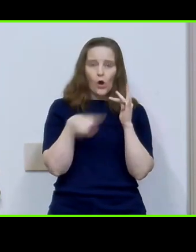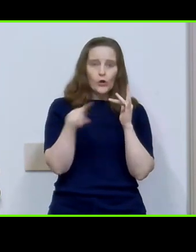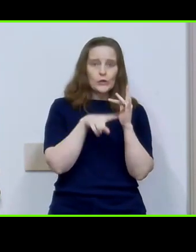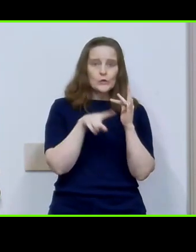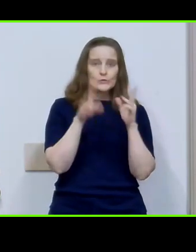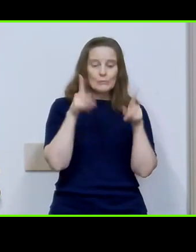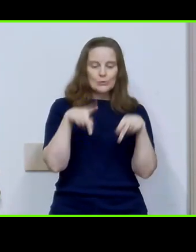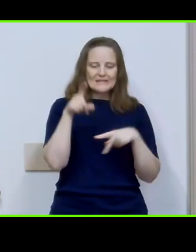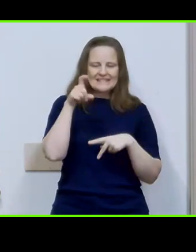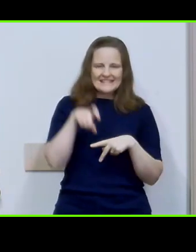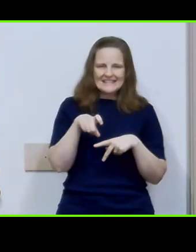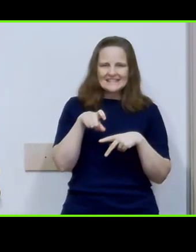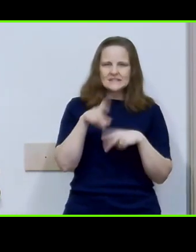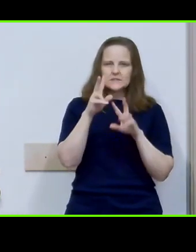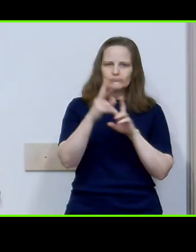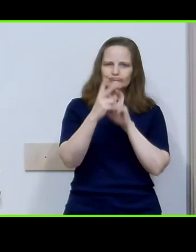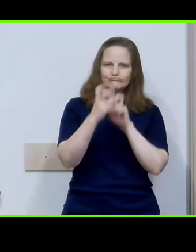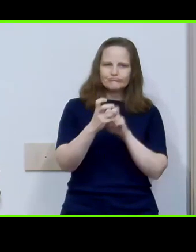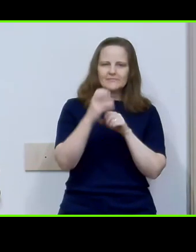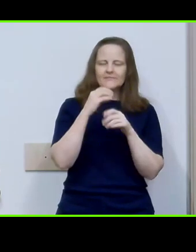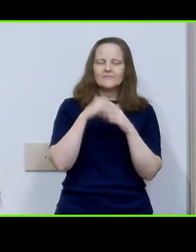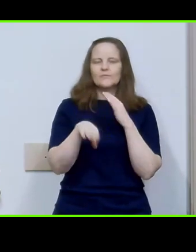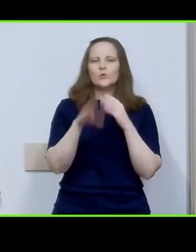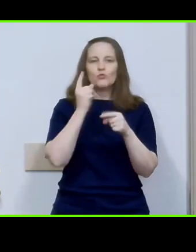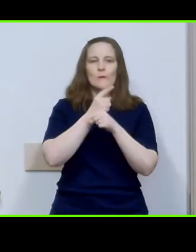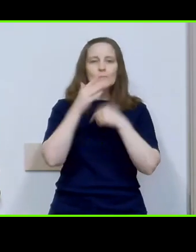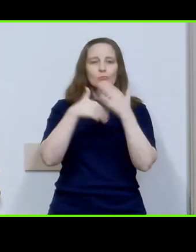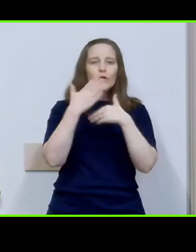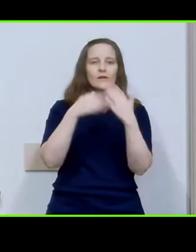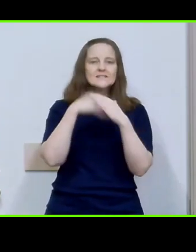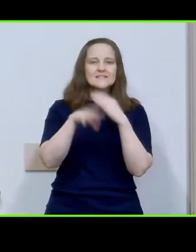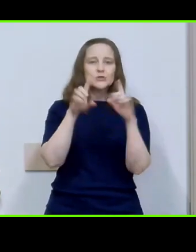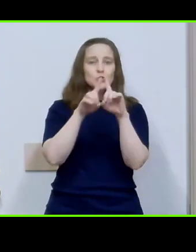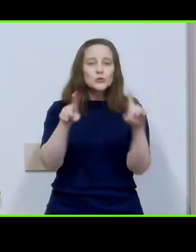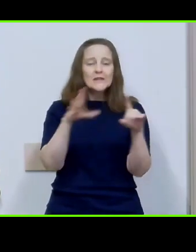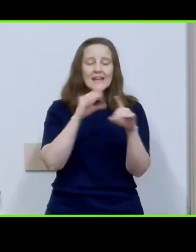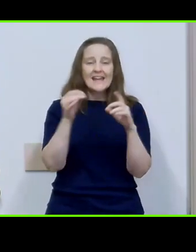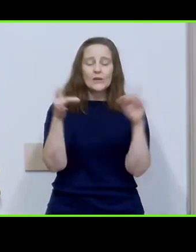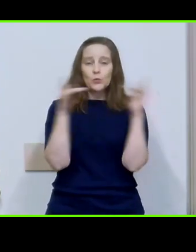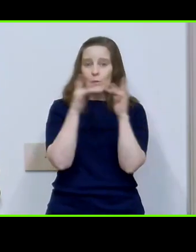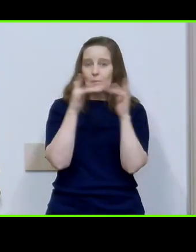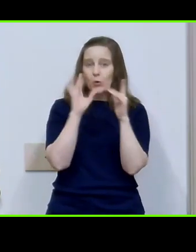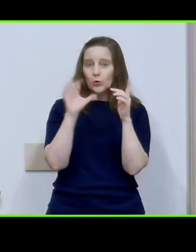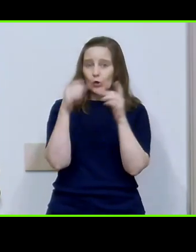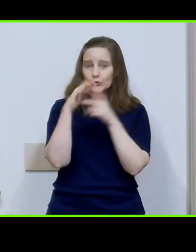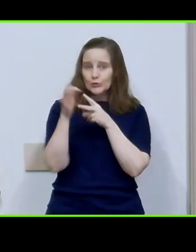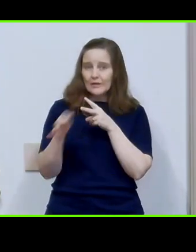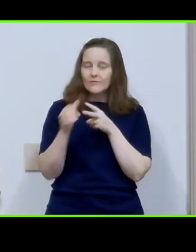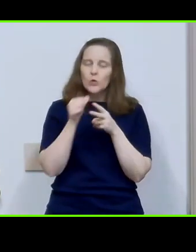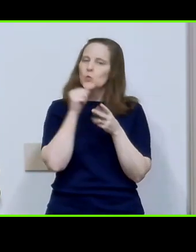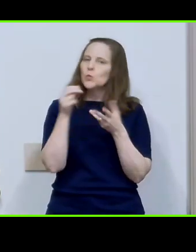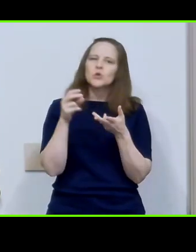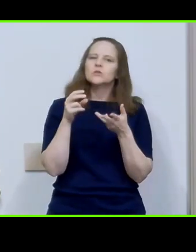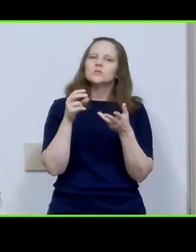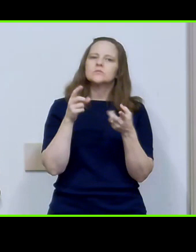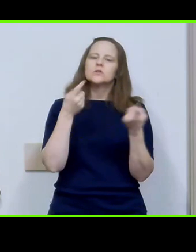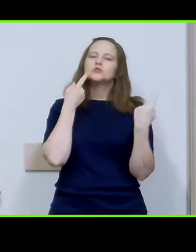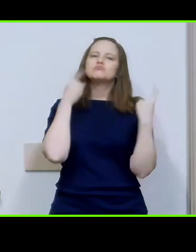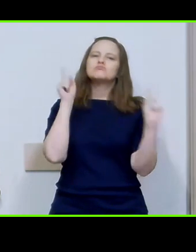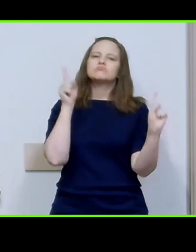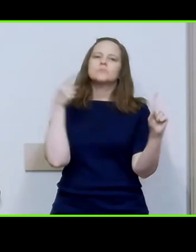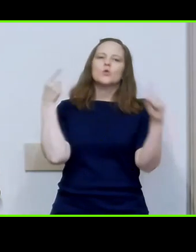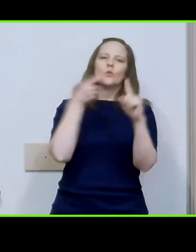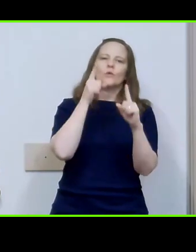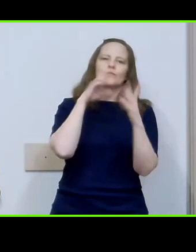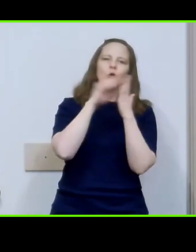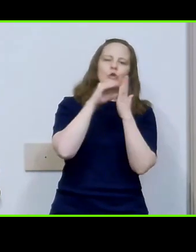in order to make timely progress to their degree, and for which a remote alternative would not allow for the learning objectives to be achieved and